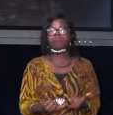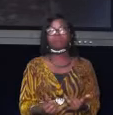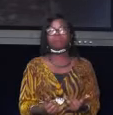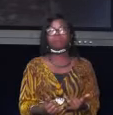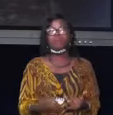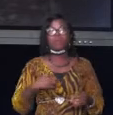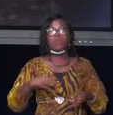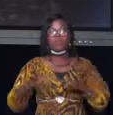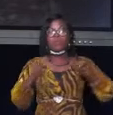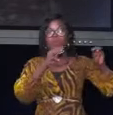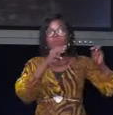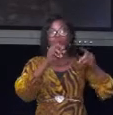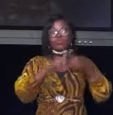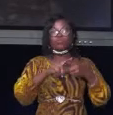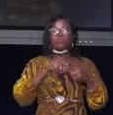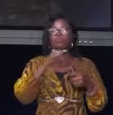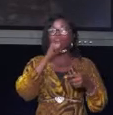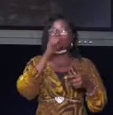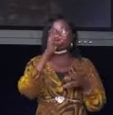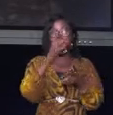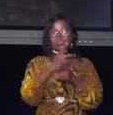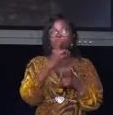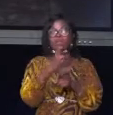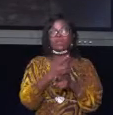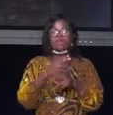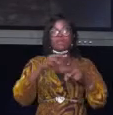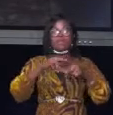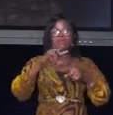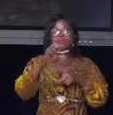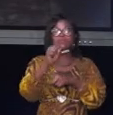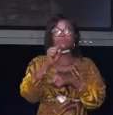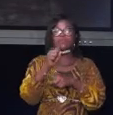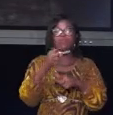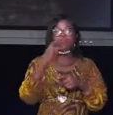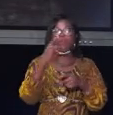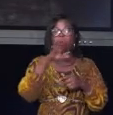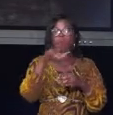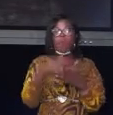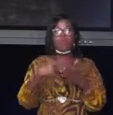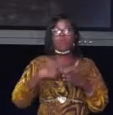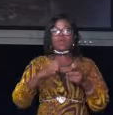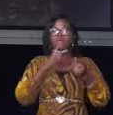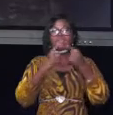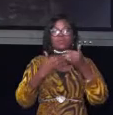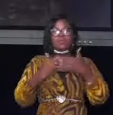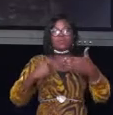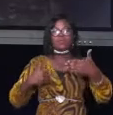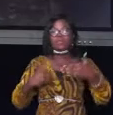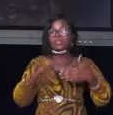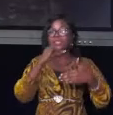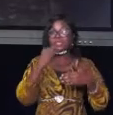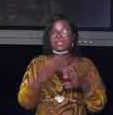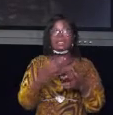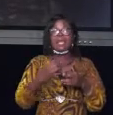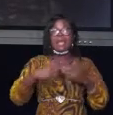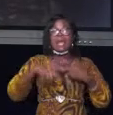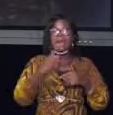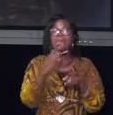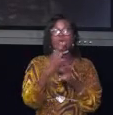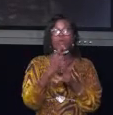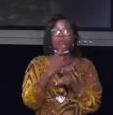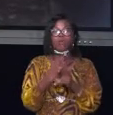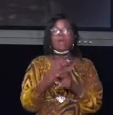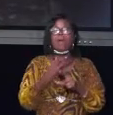Now, we're moving to irregular verbs. All we have discussed about is about